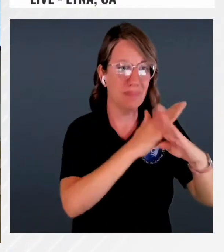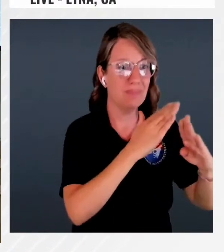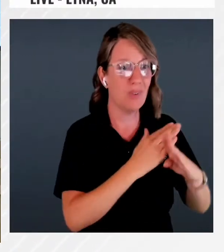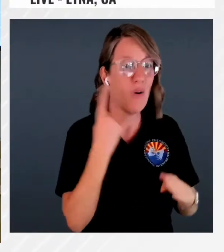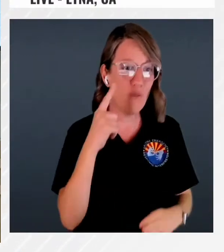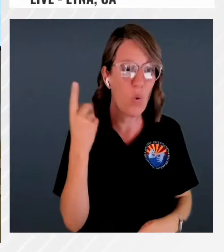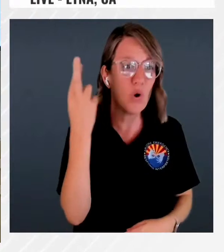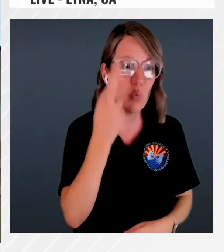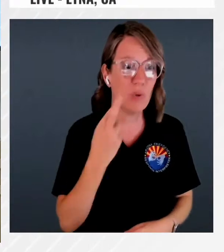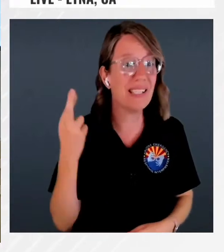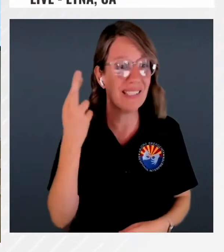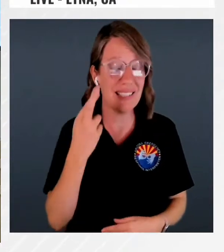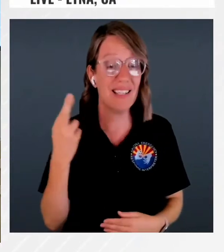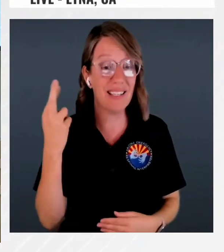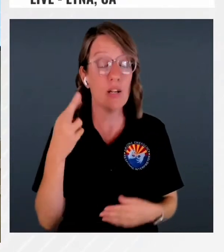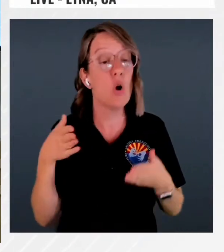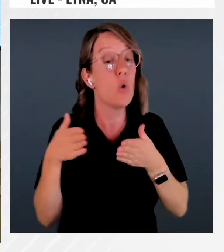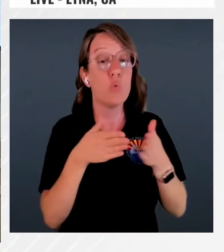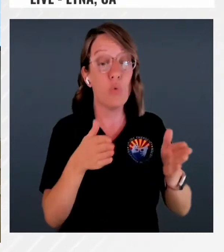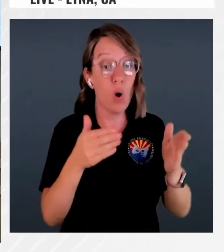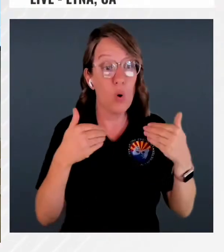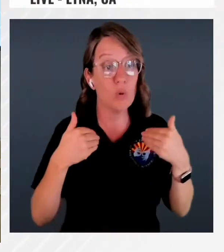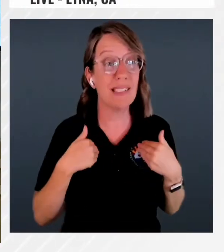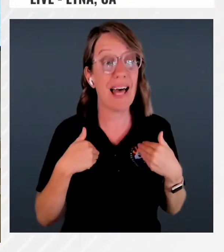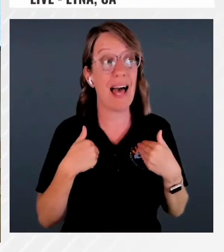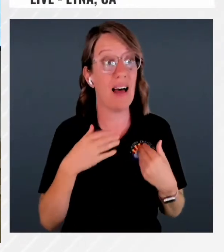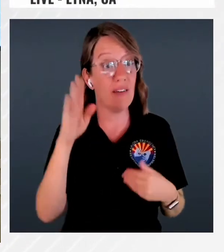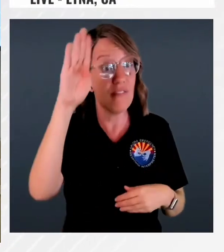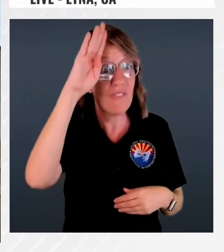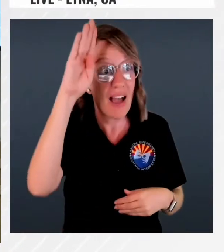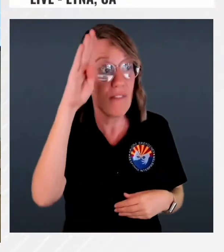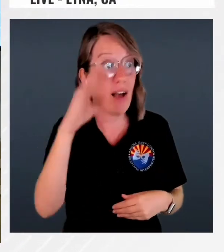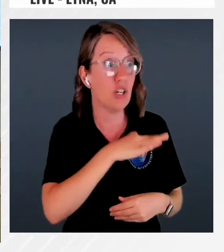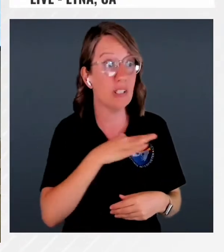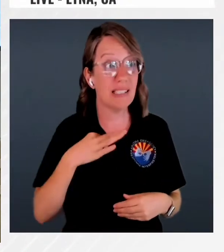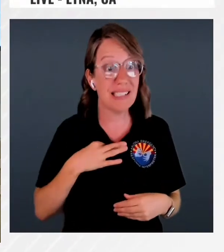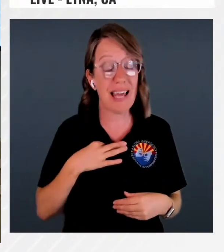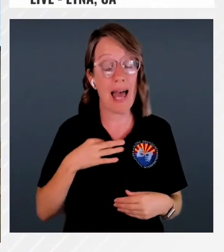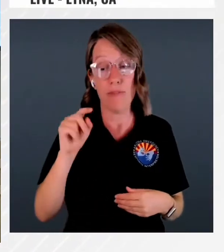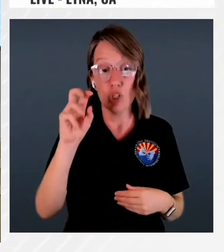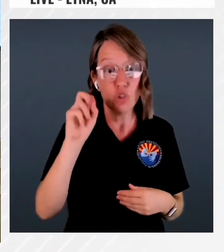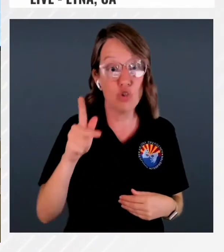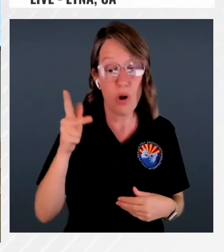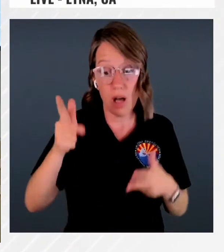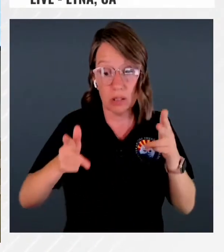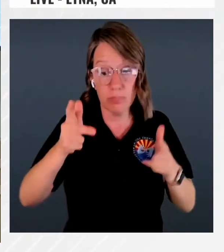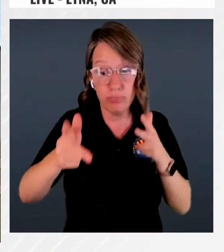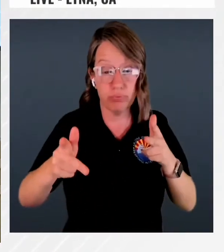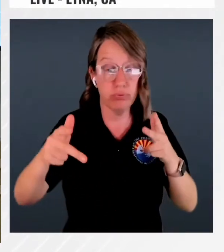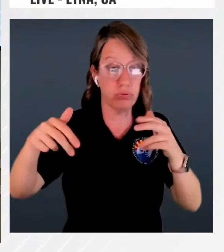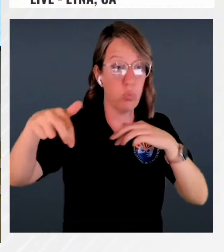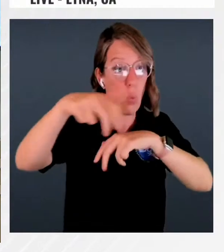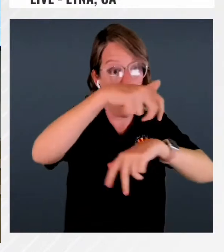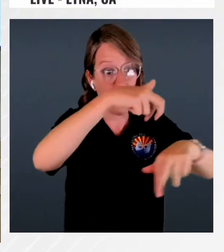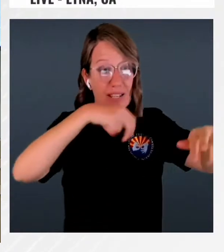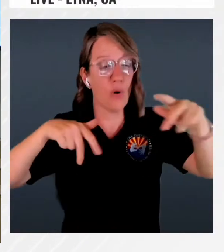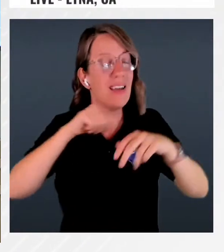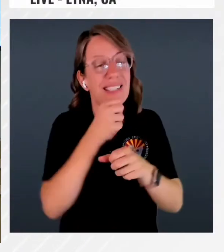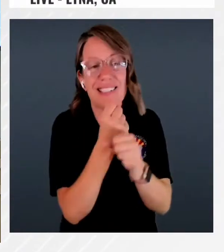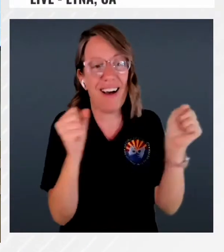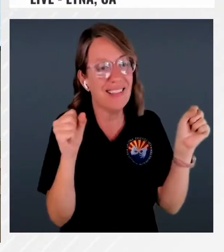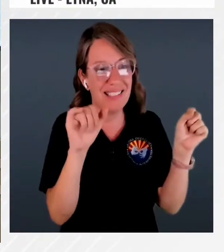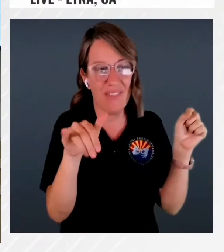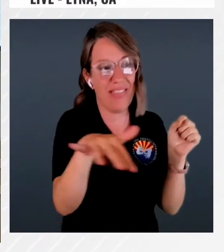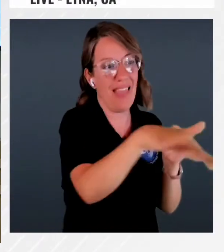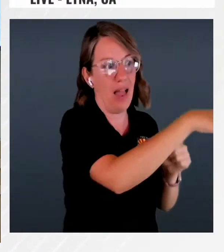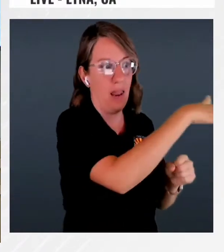fire personnel, but it's also unsafe to be in there. And we can't have people in those areas because they're in